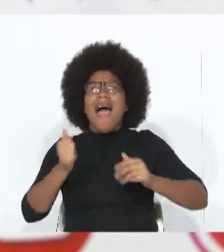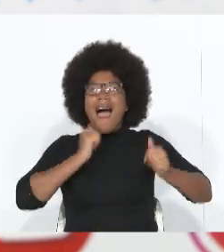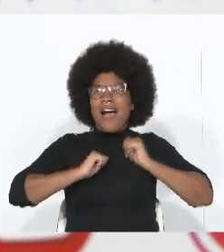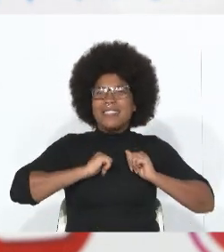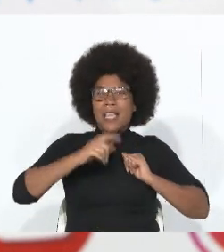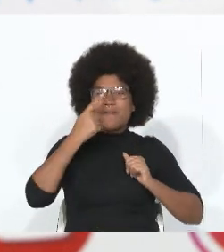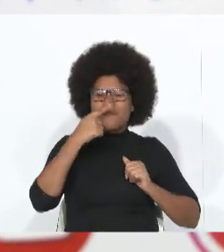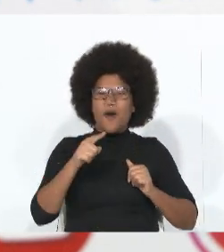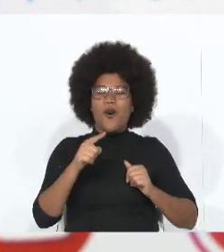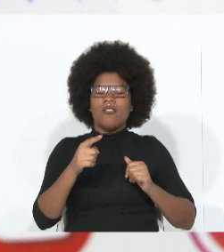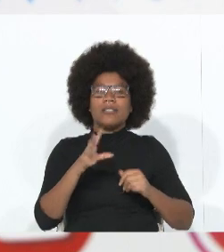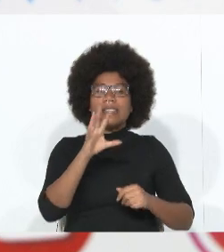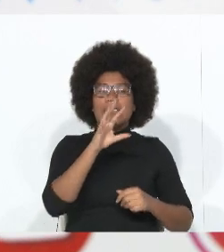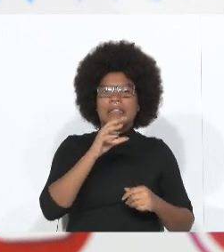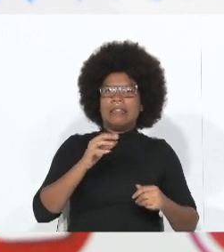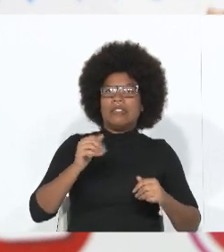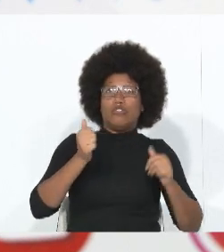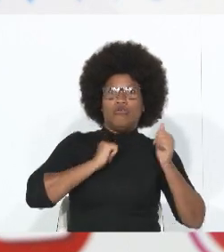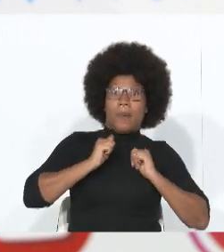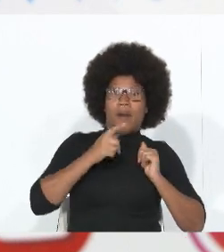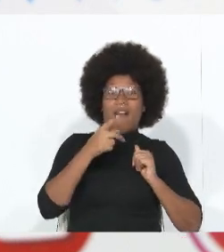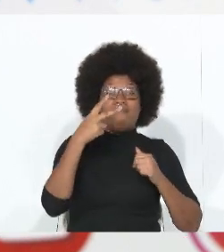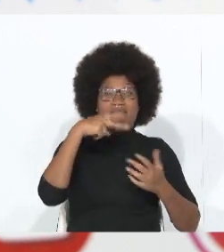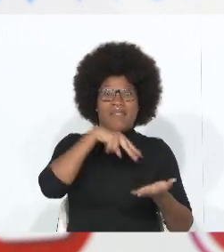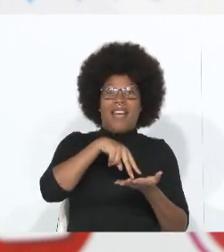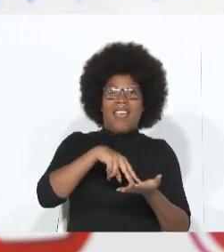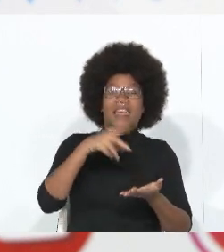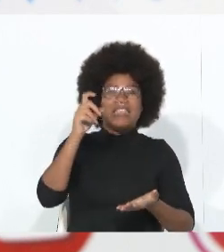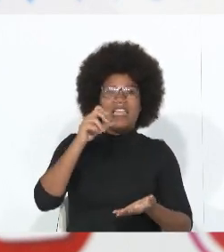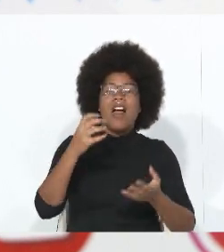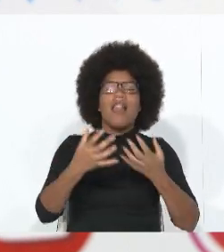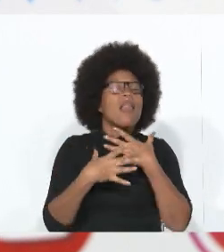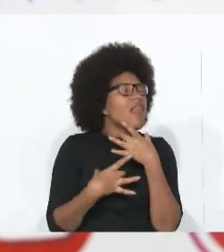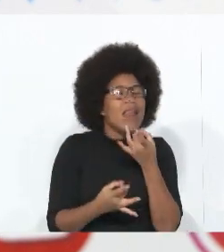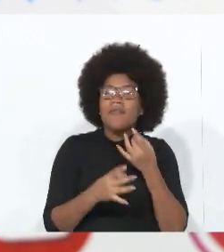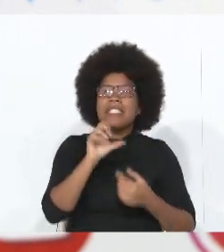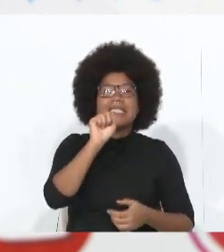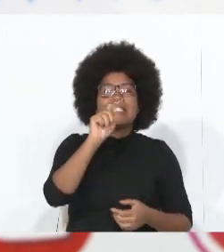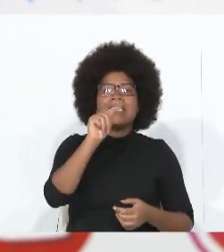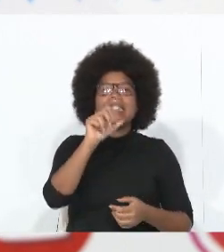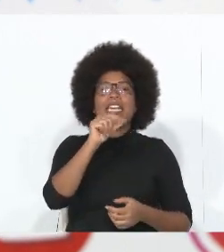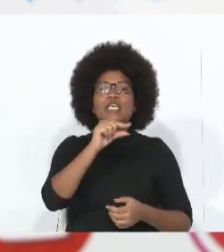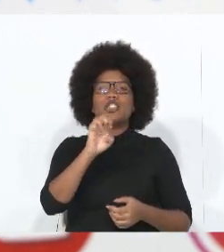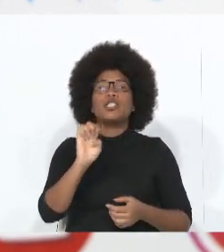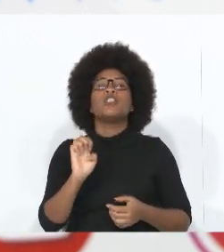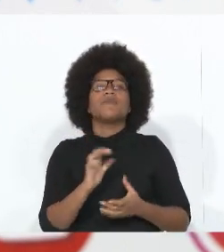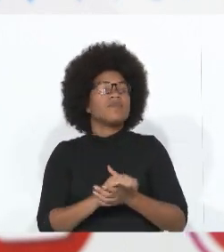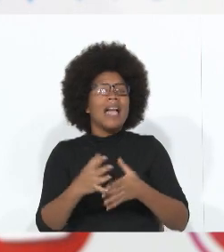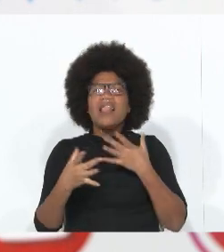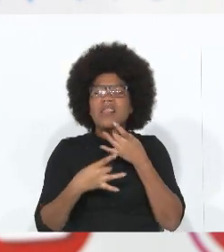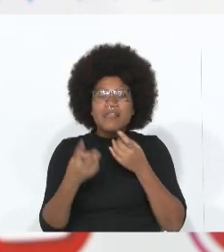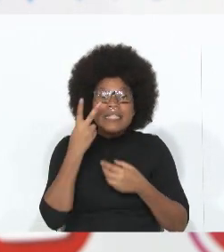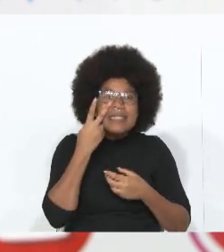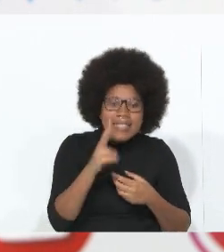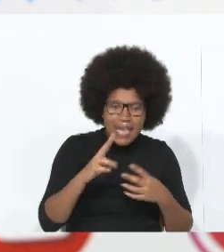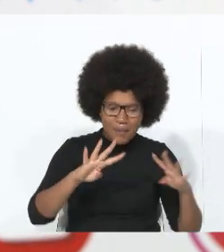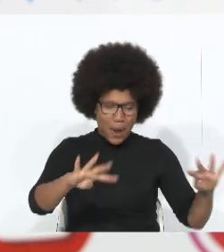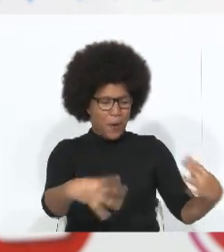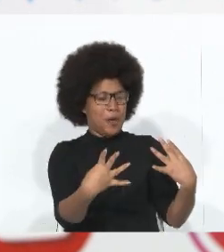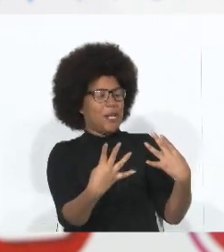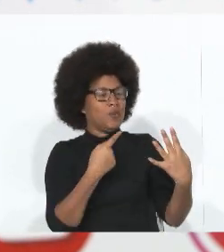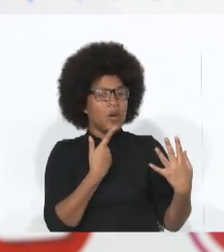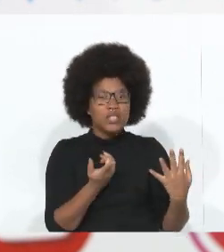an actor, me. I love stage. I love stage. I love the challenges of stage. I love seeing my audience. I love